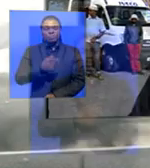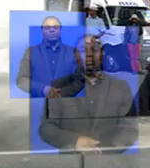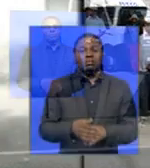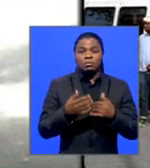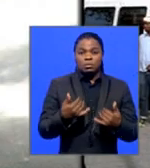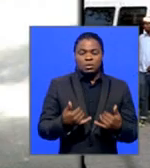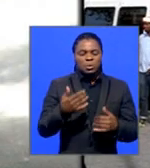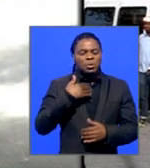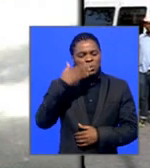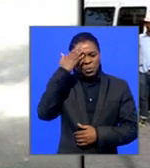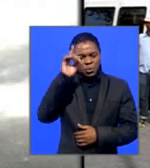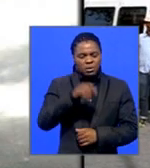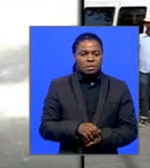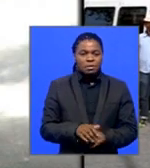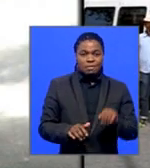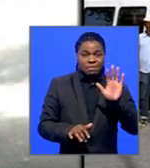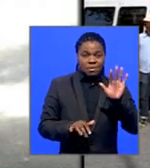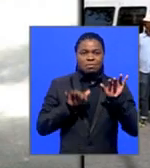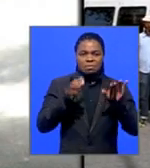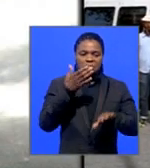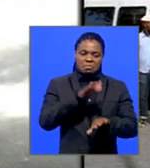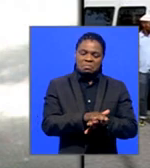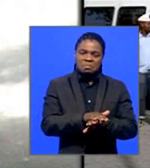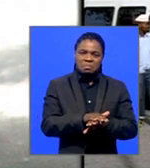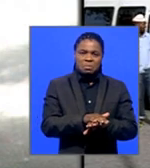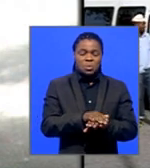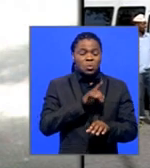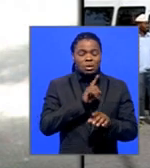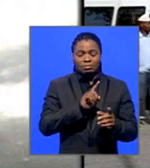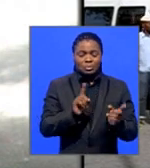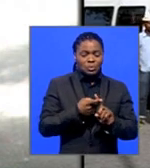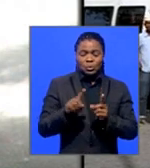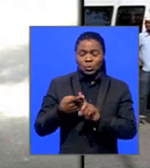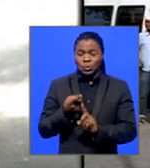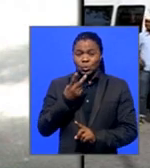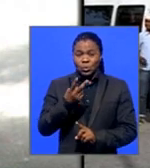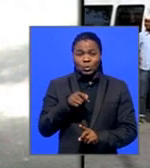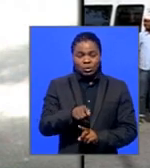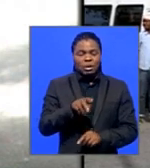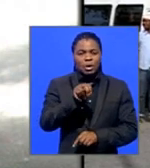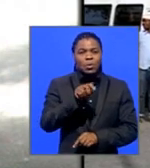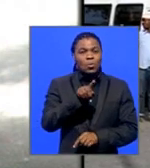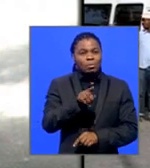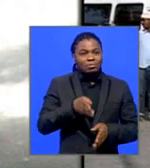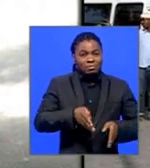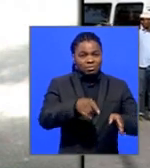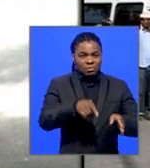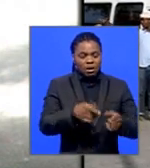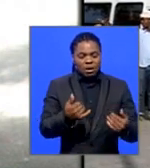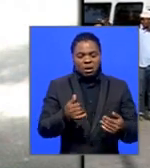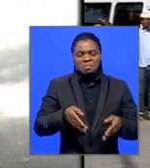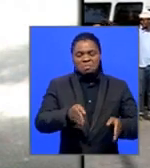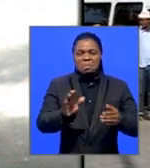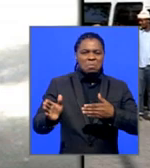this stage we only know that at least 5 people have died in those 2 horrific accidents on the N1. The N1, of course, at this stage still